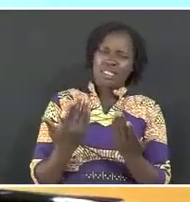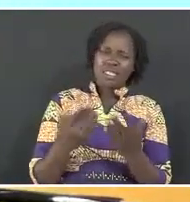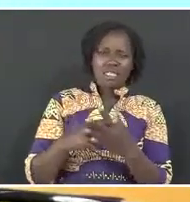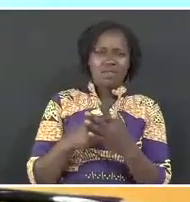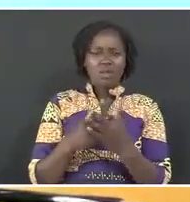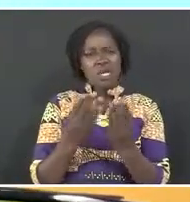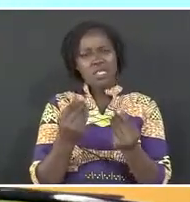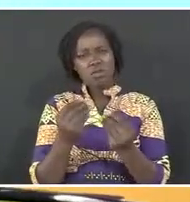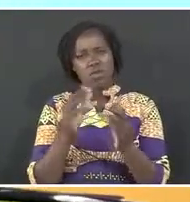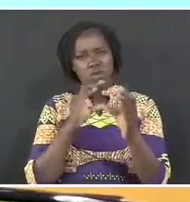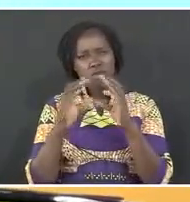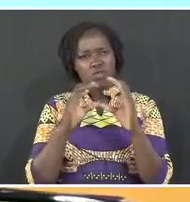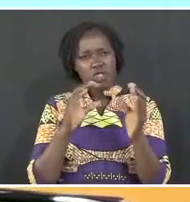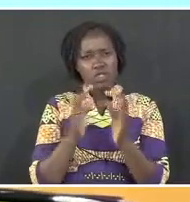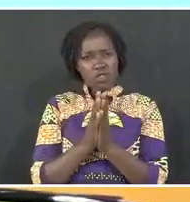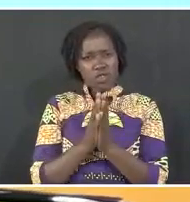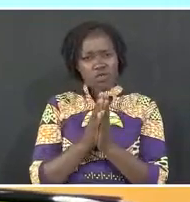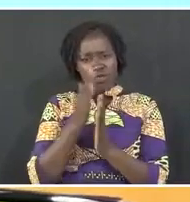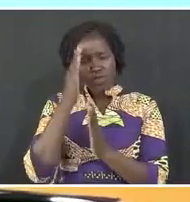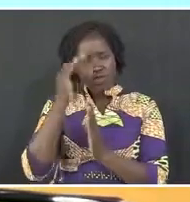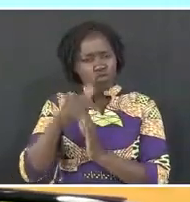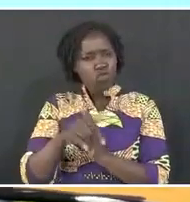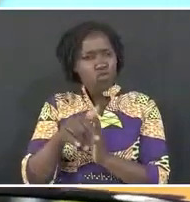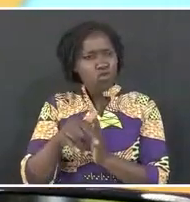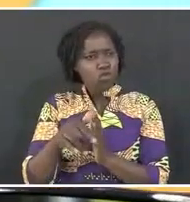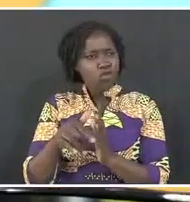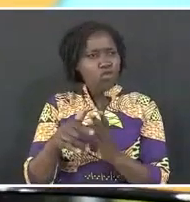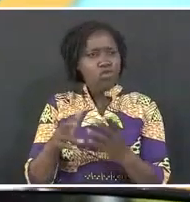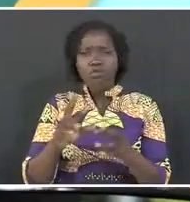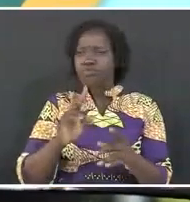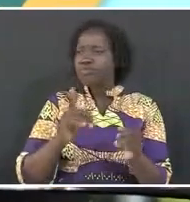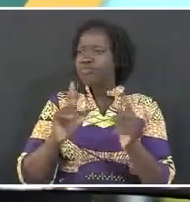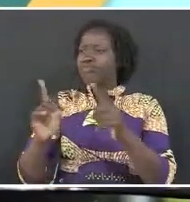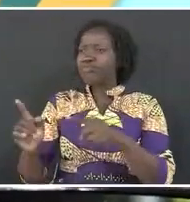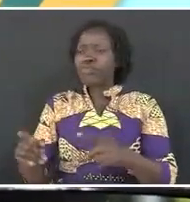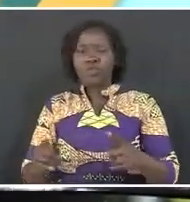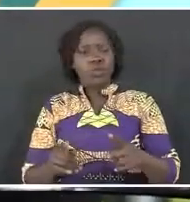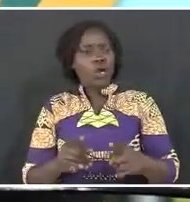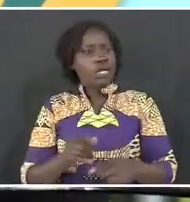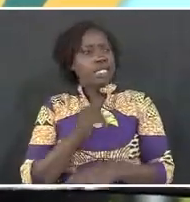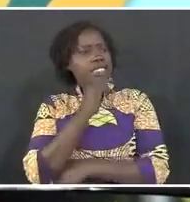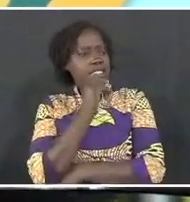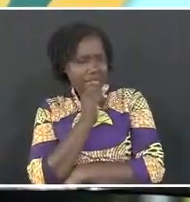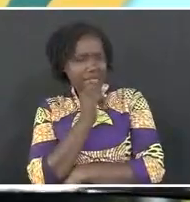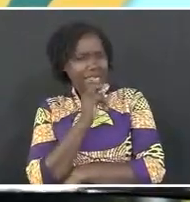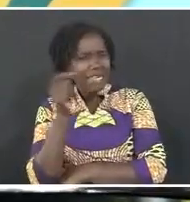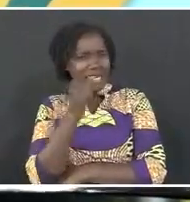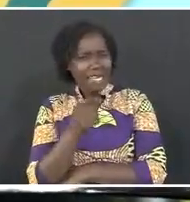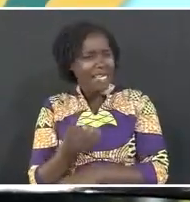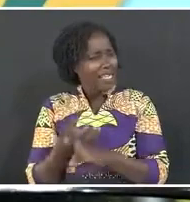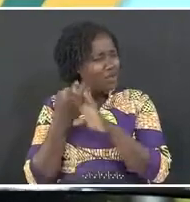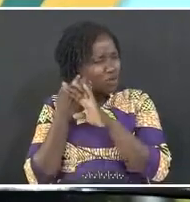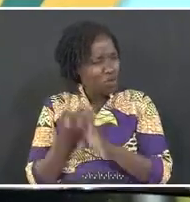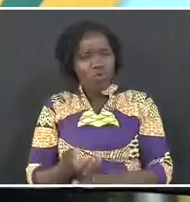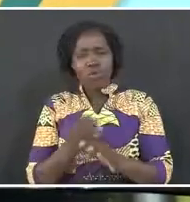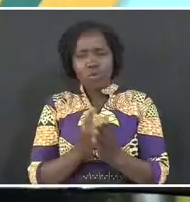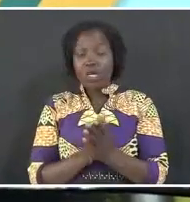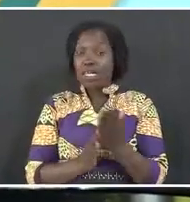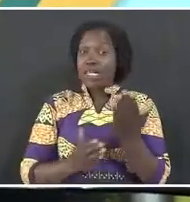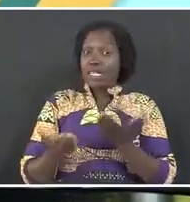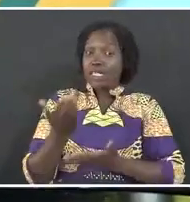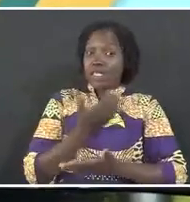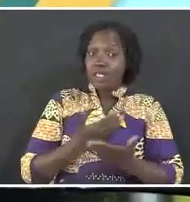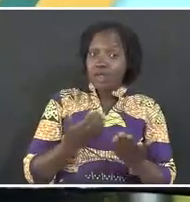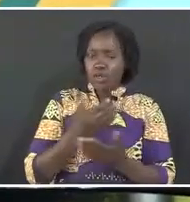conversation. You know, these days, all over you go, we are like, wah, hii Kenya ni ngumu. Hii economy ya